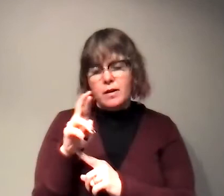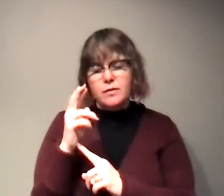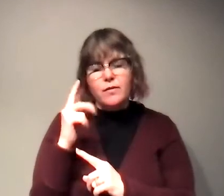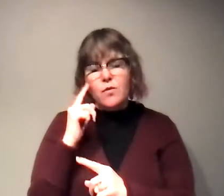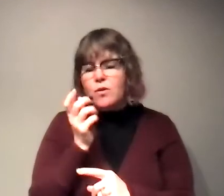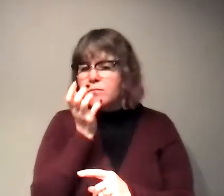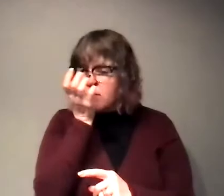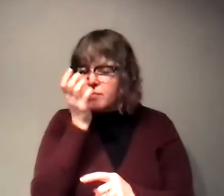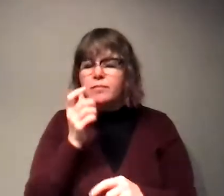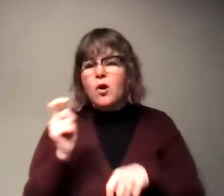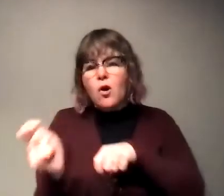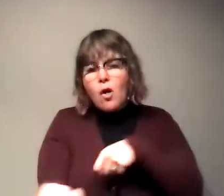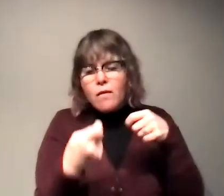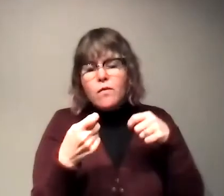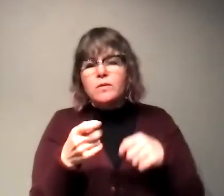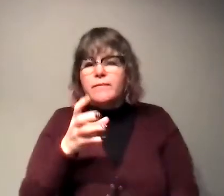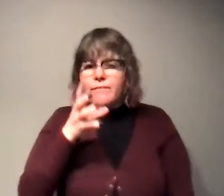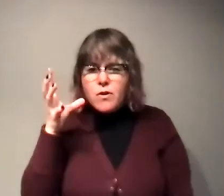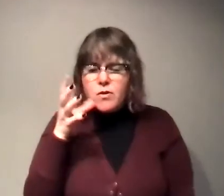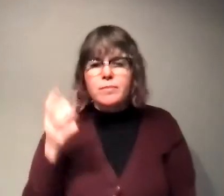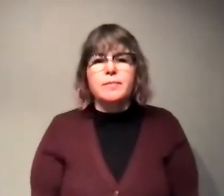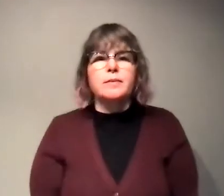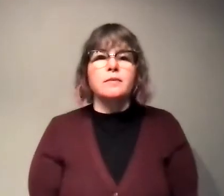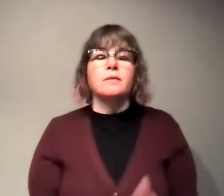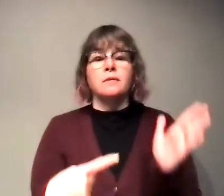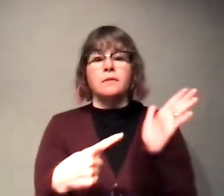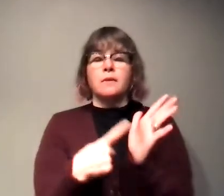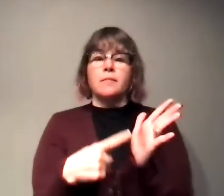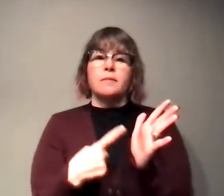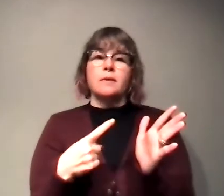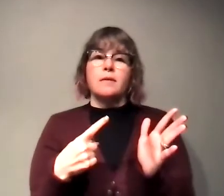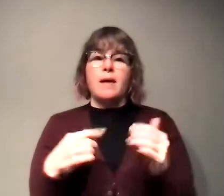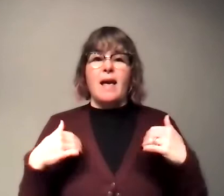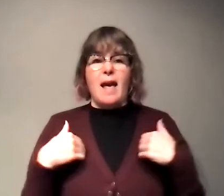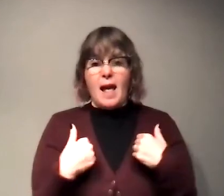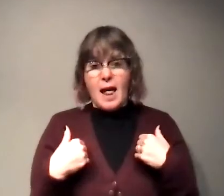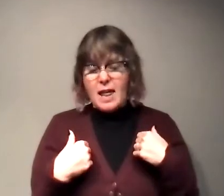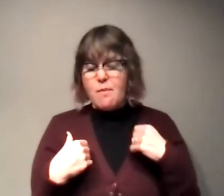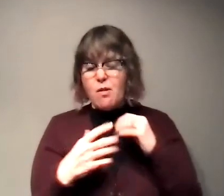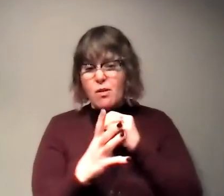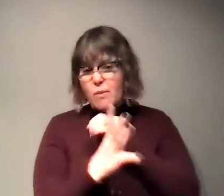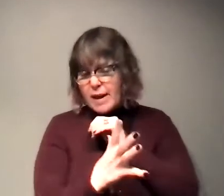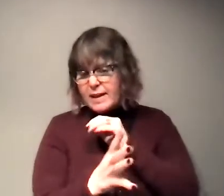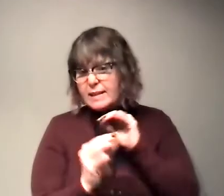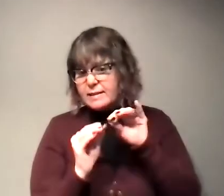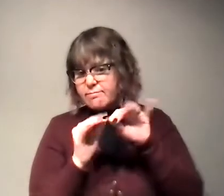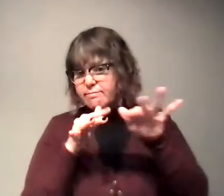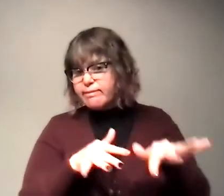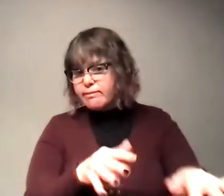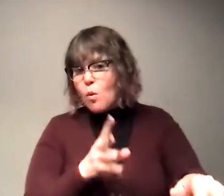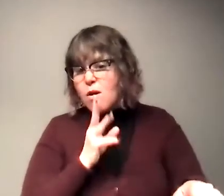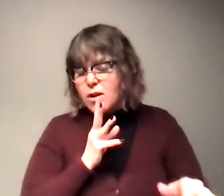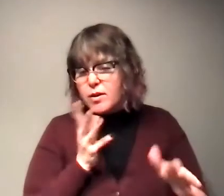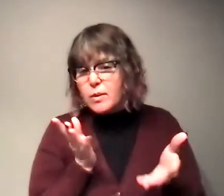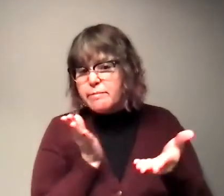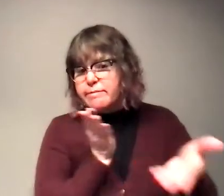lawns, on golf courses, on farms. Sometimes it's from animal waste and the runoff water that carries that into the system.